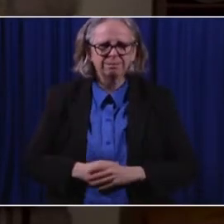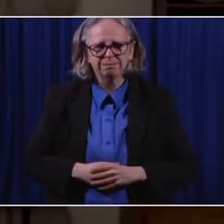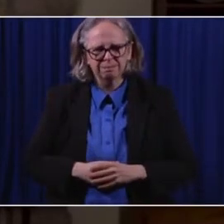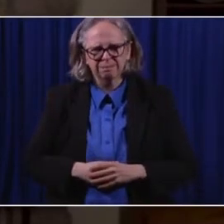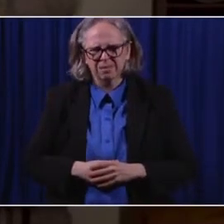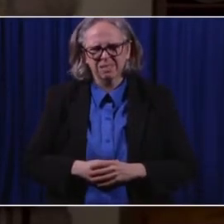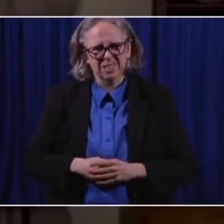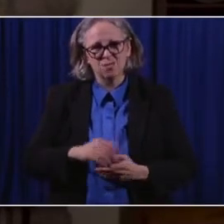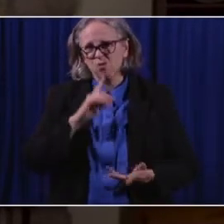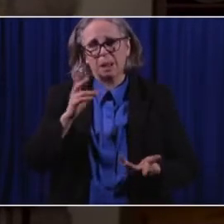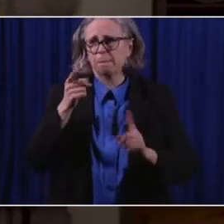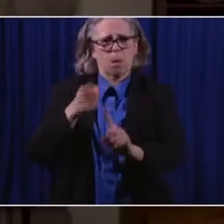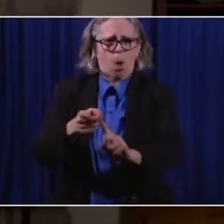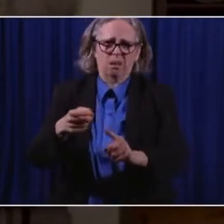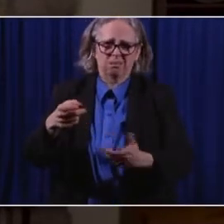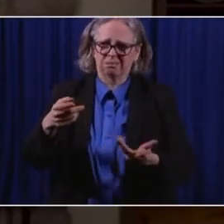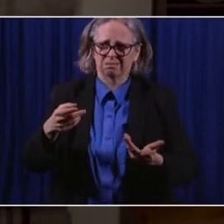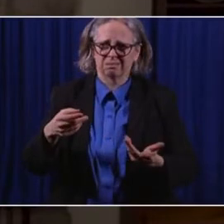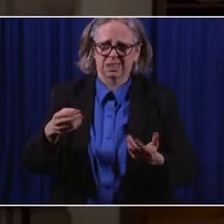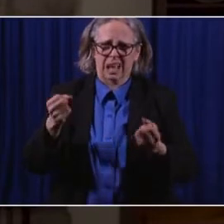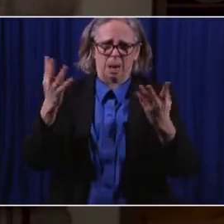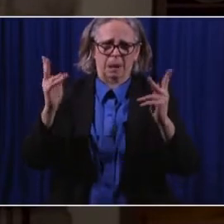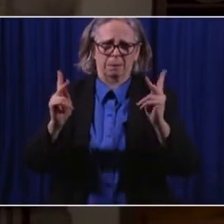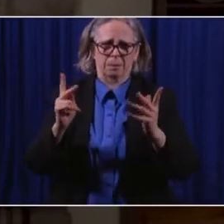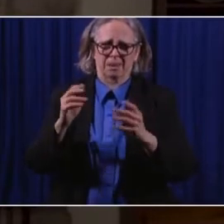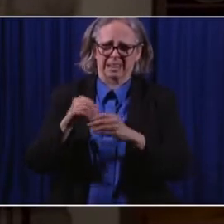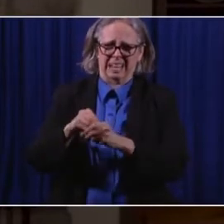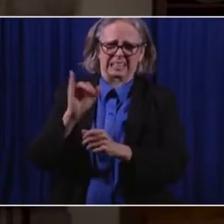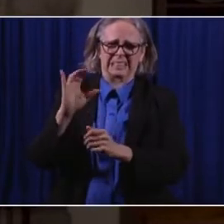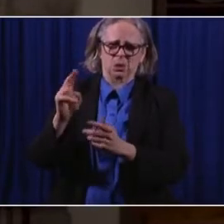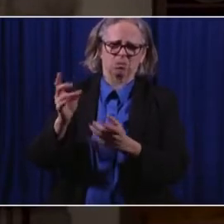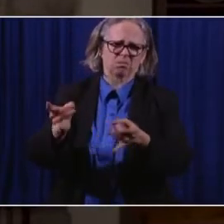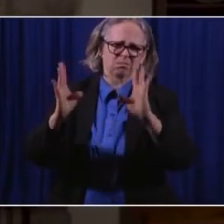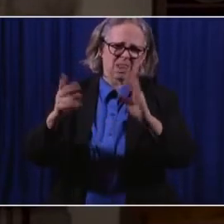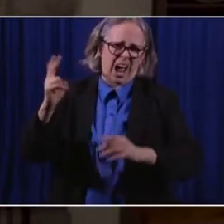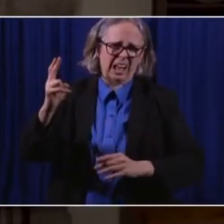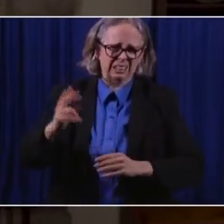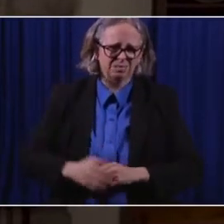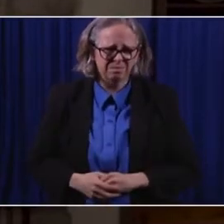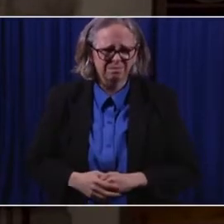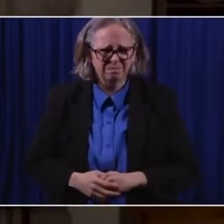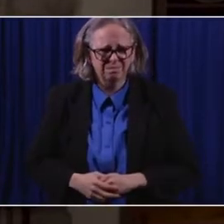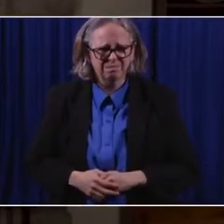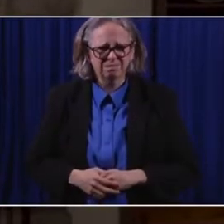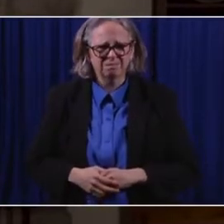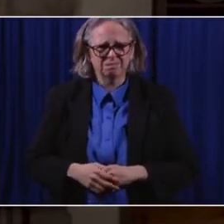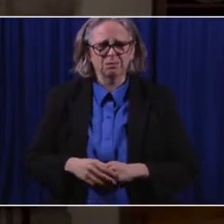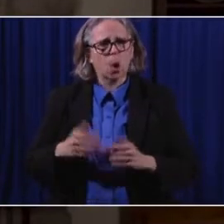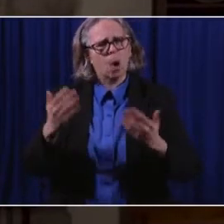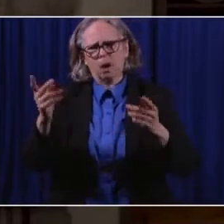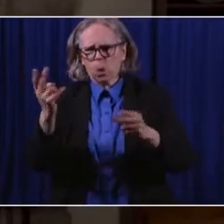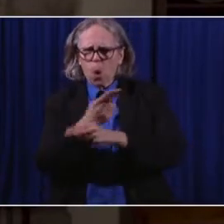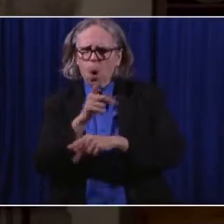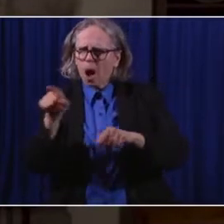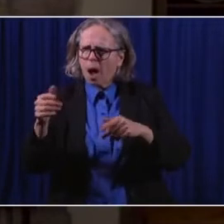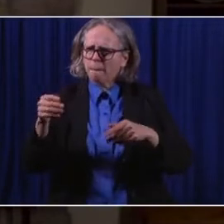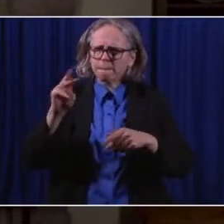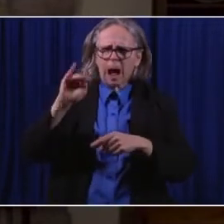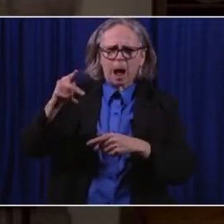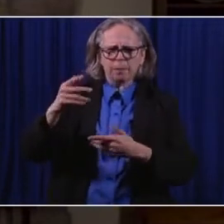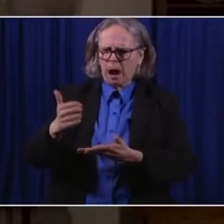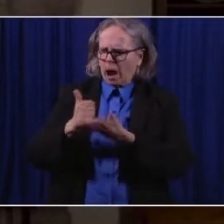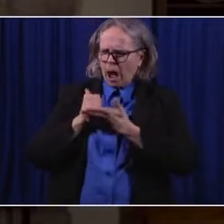we would want them to be. But those are the two maps. Really, you want to look at something, get a quick glance at it, and figure out what's going